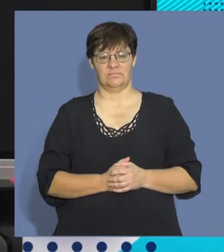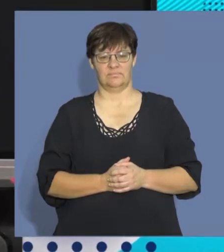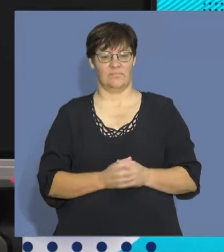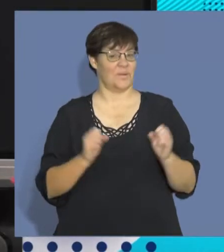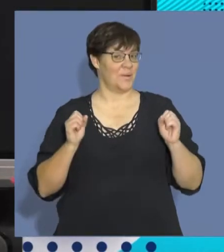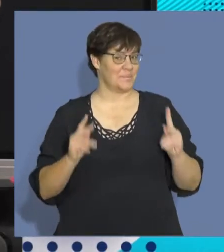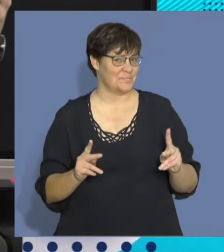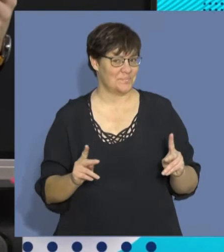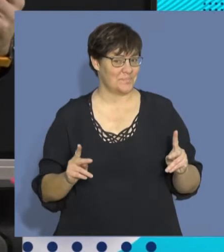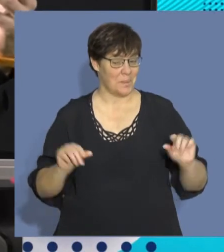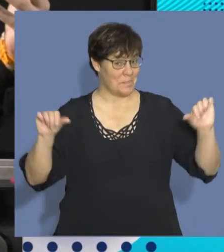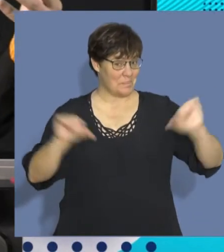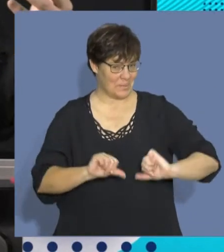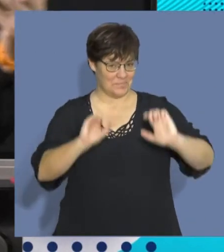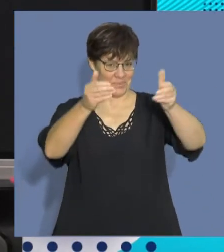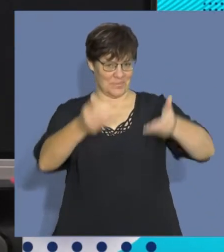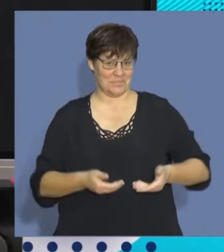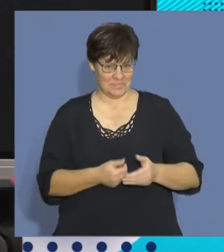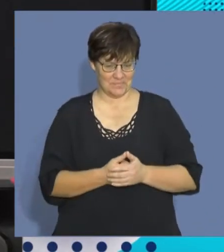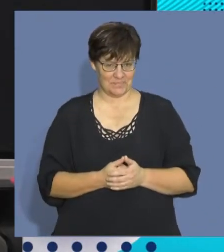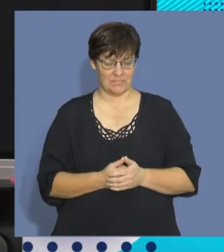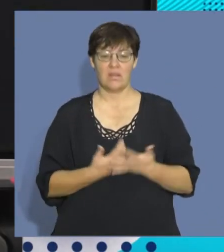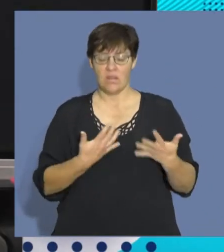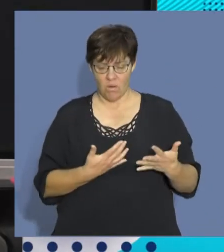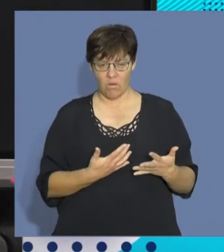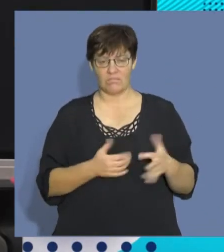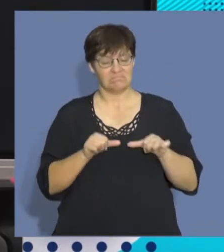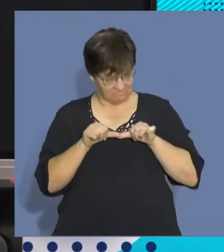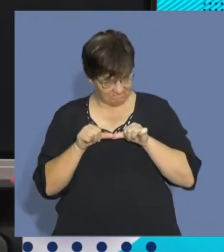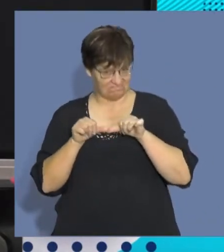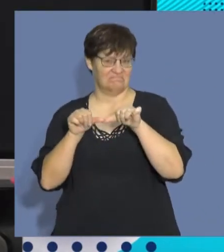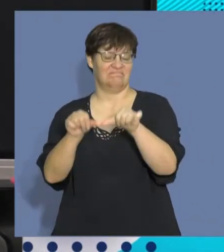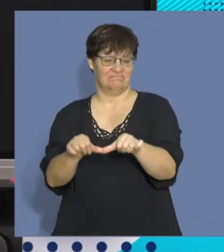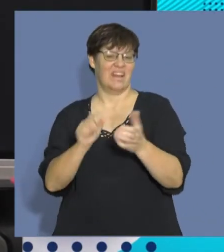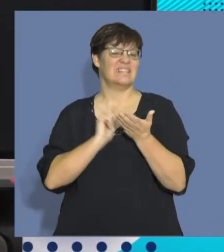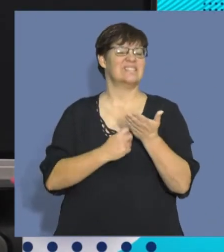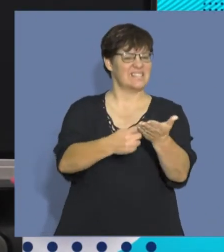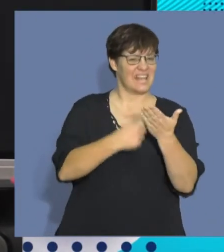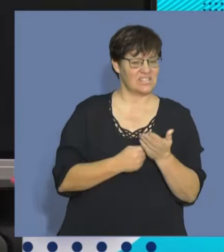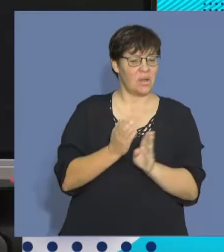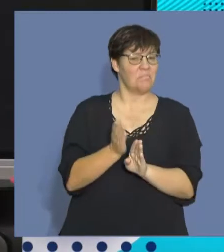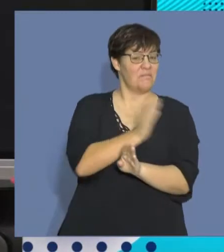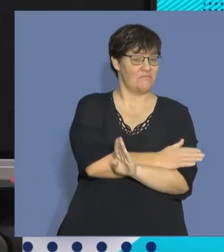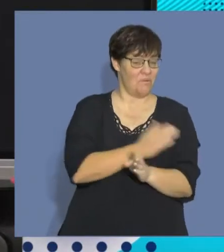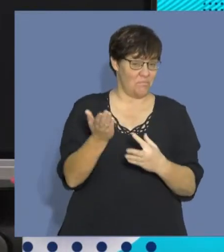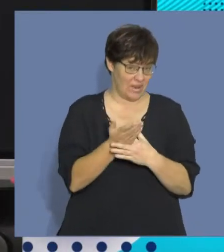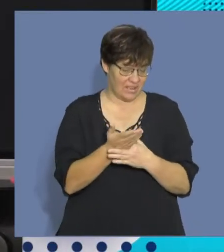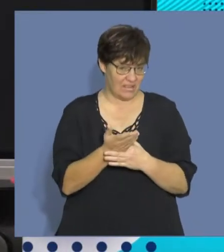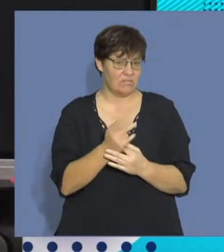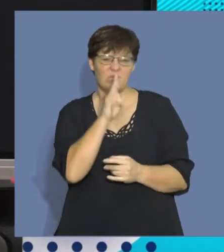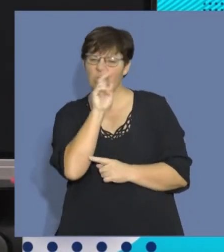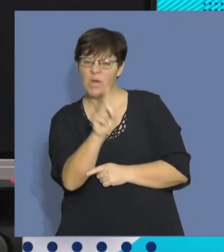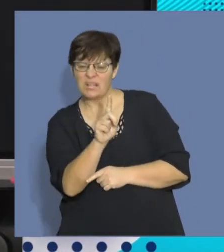Cool, welcome back. So we're going to jump straight back into what we were talking about beforehand, before the ad break, which was